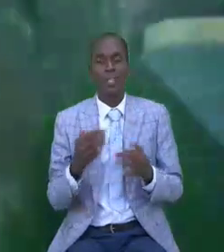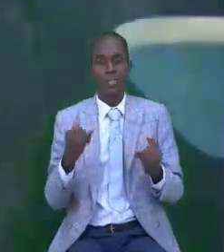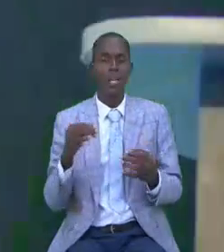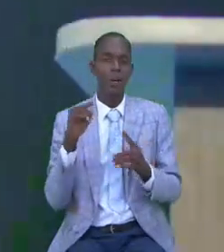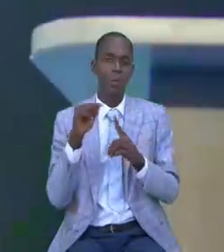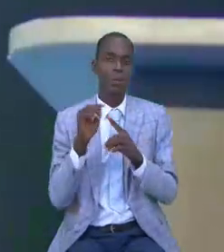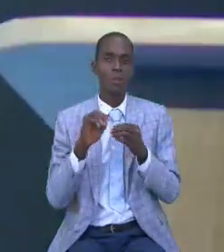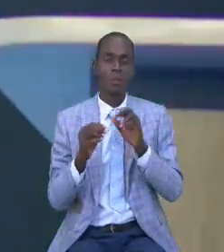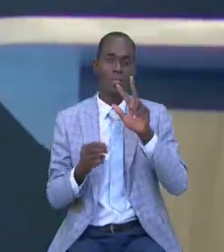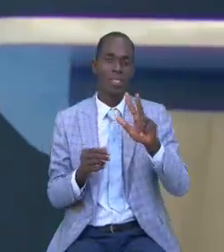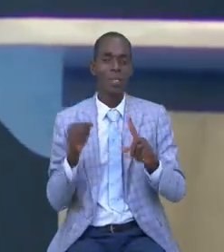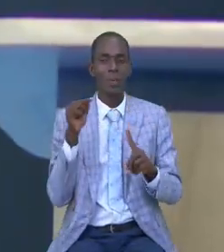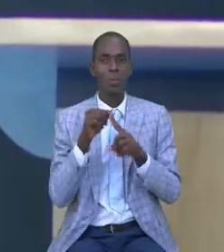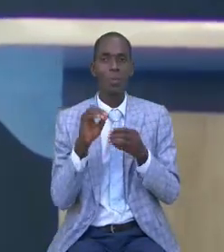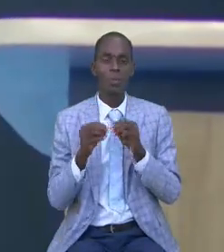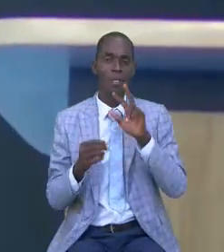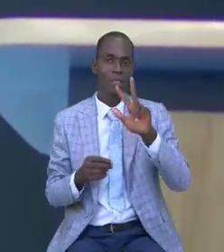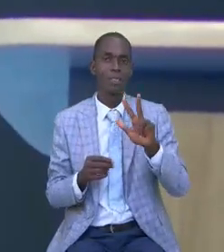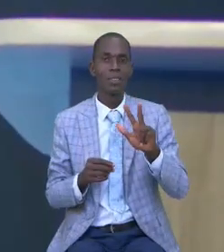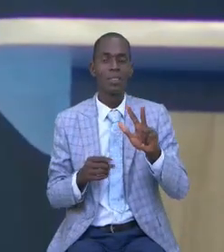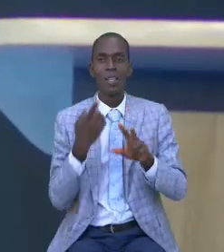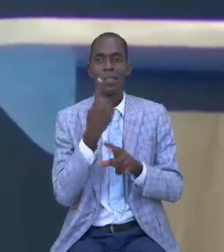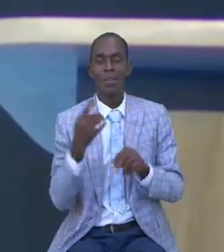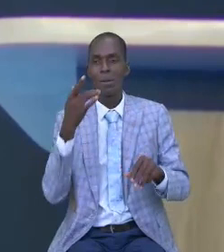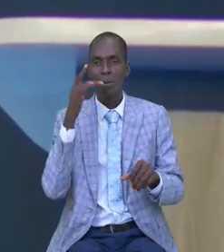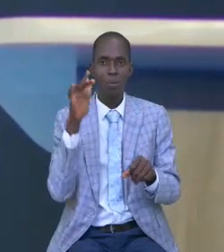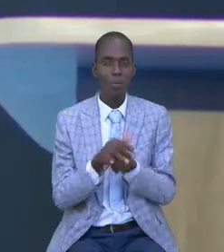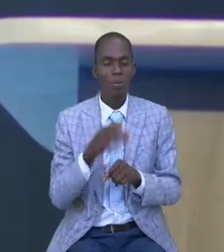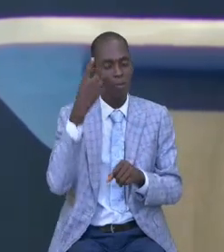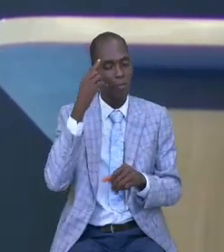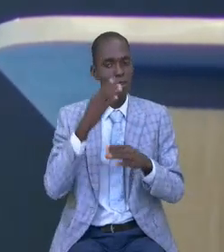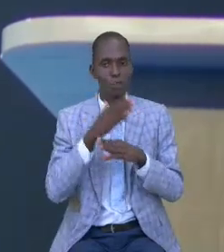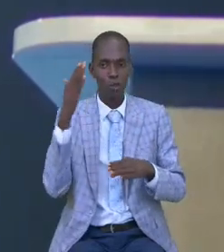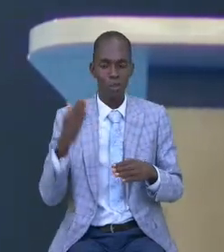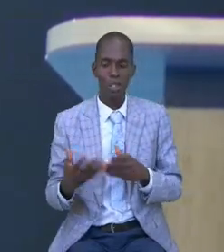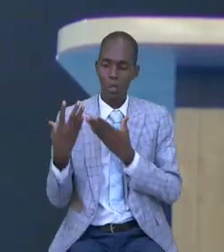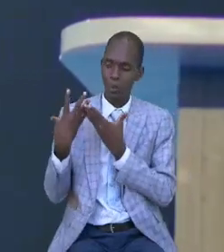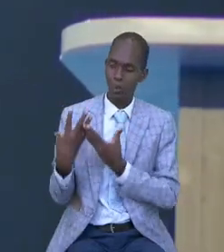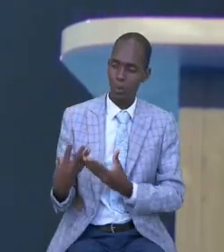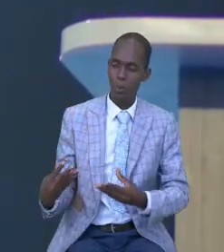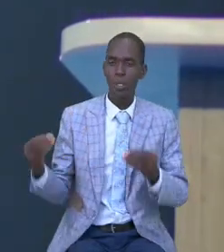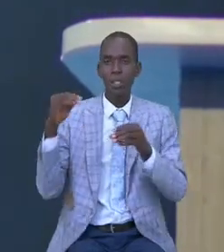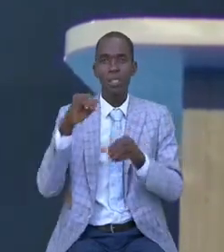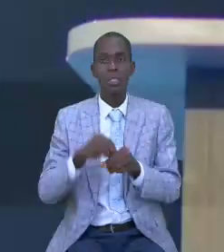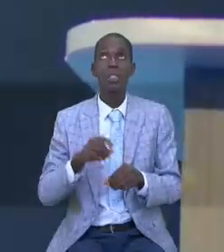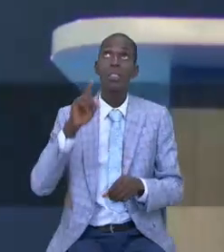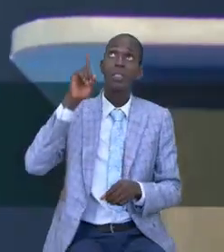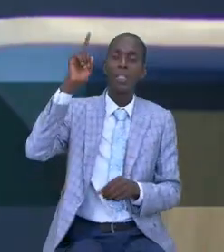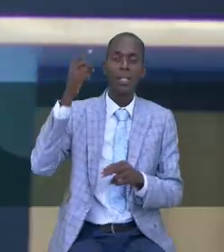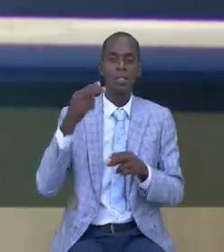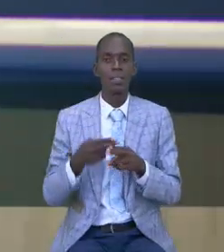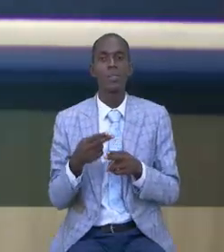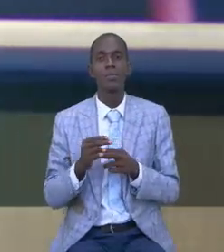three here. Number three is the promise of total solution. in his